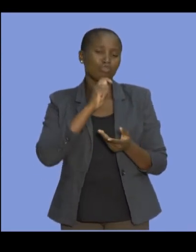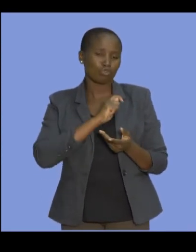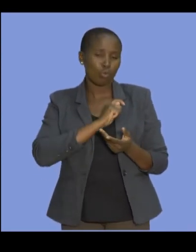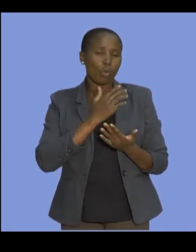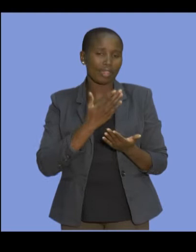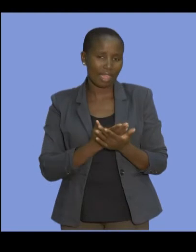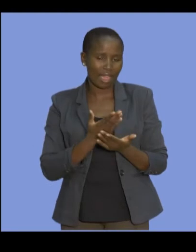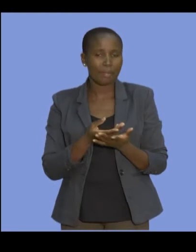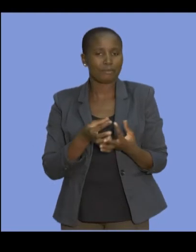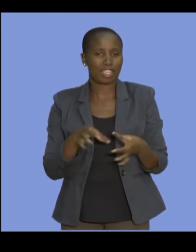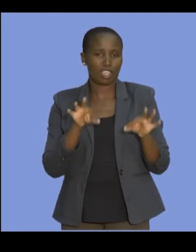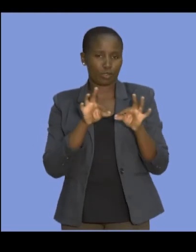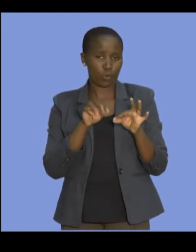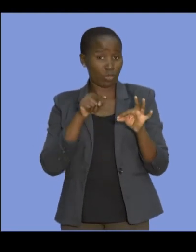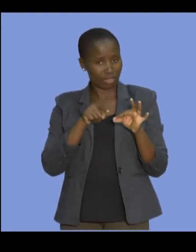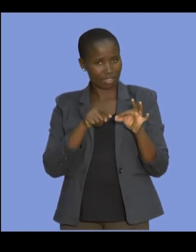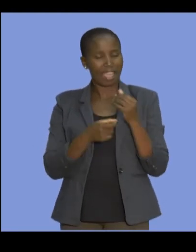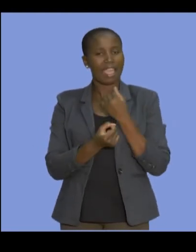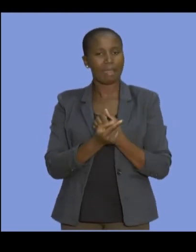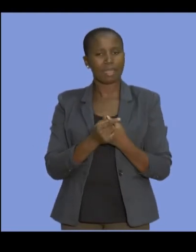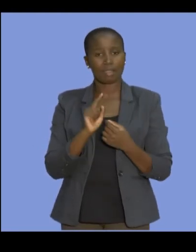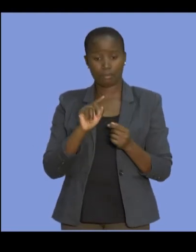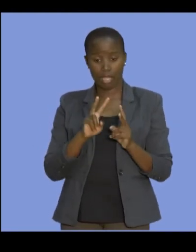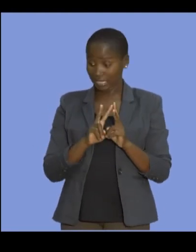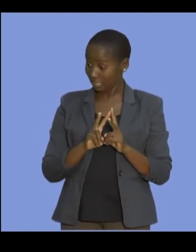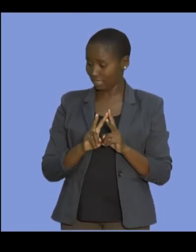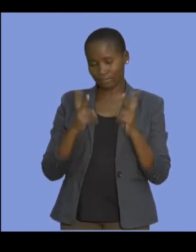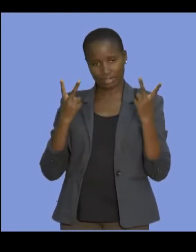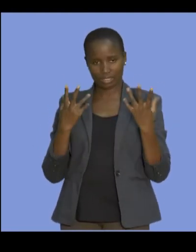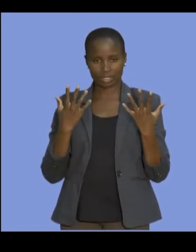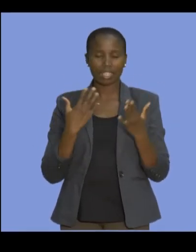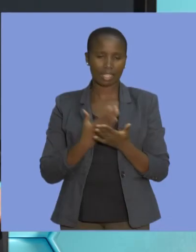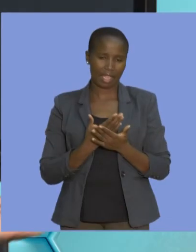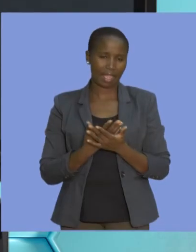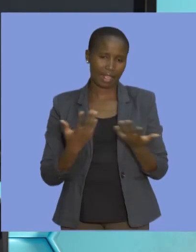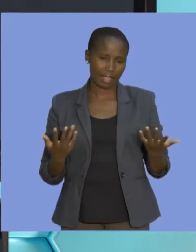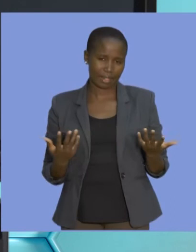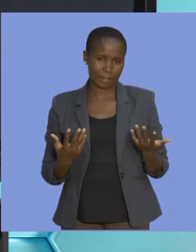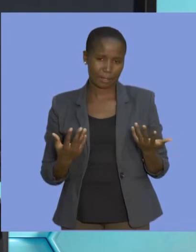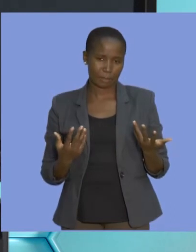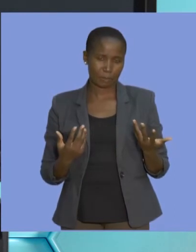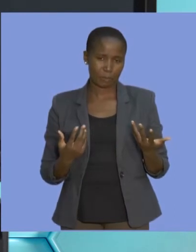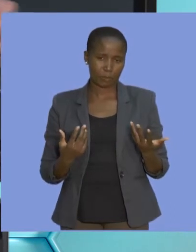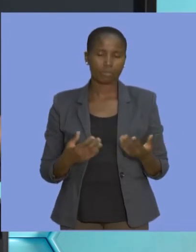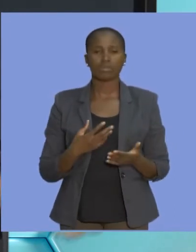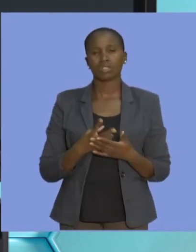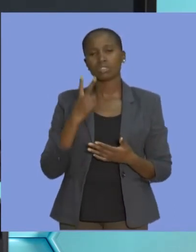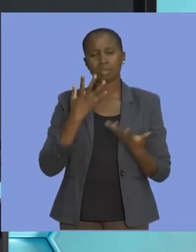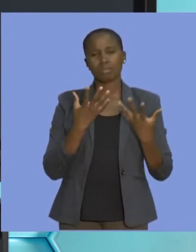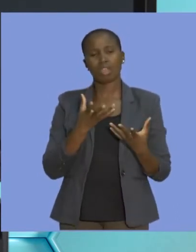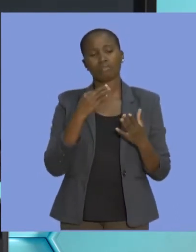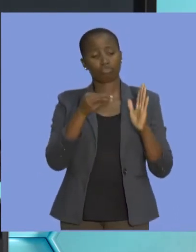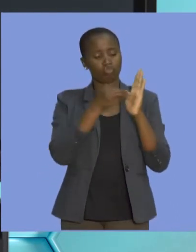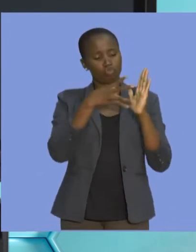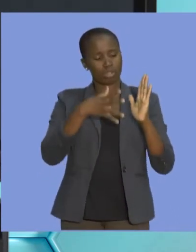just happens to be very different from the rest. You've seen that. There might be a student who is just different from the rest.